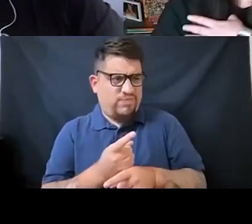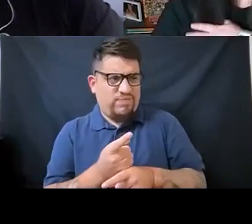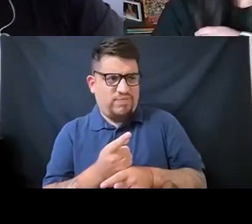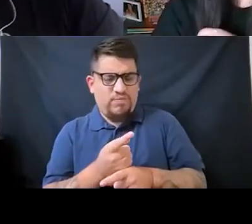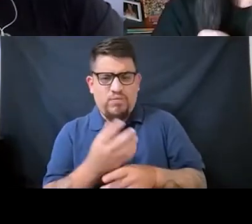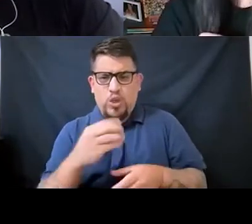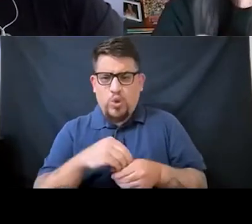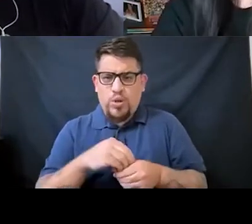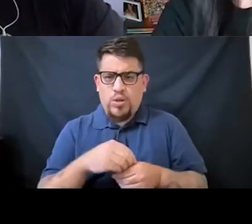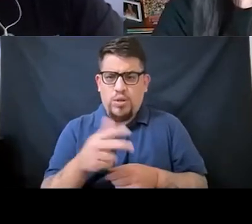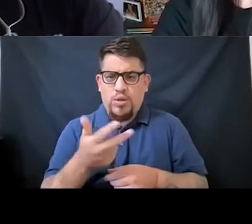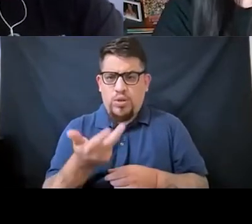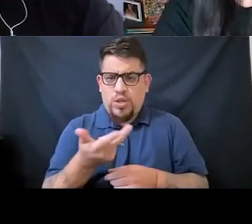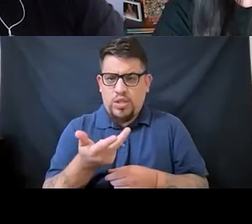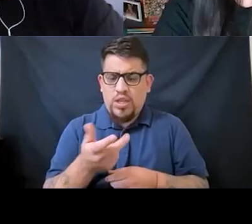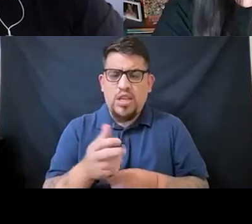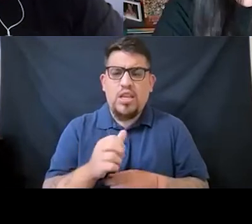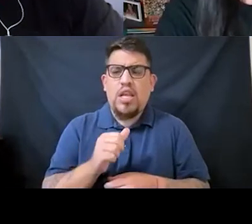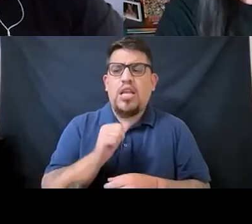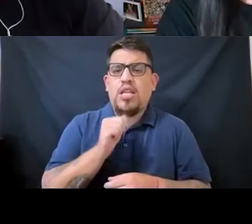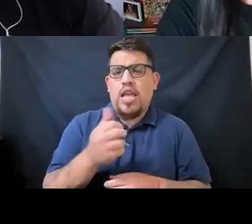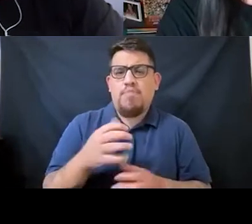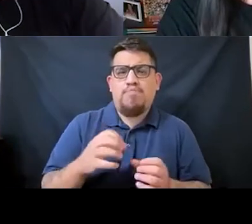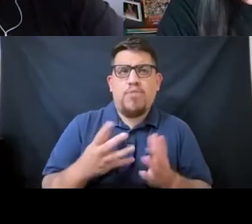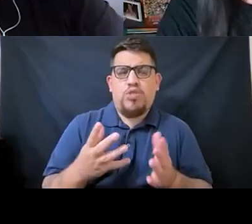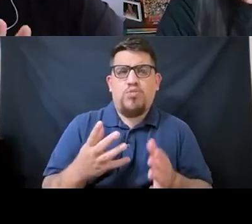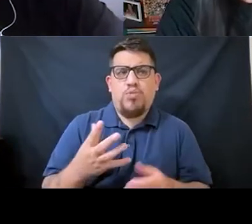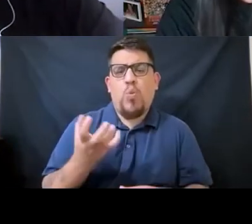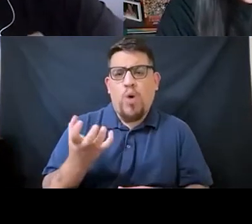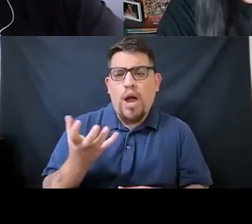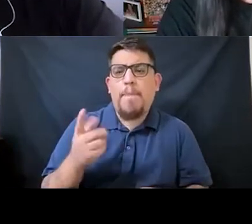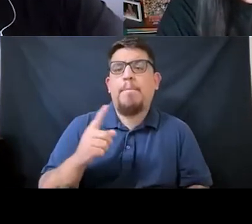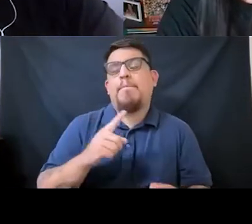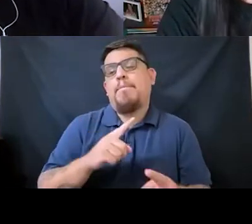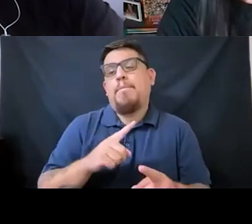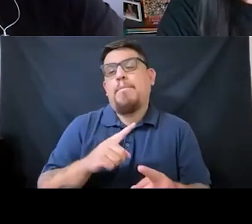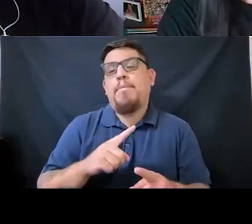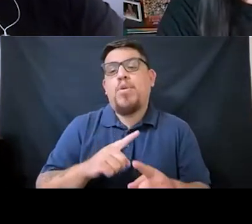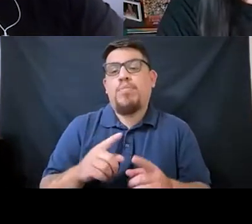Not as much as we would have liked. I mean, we love the contributors we have.